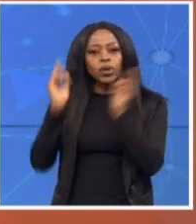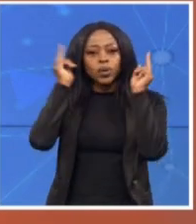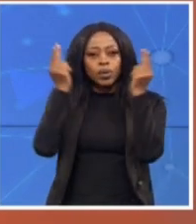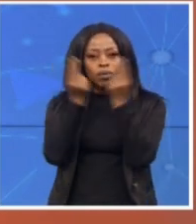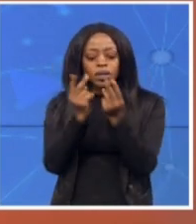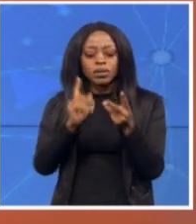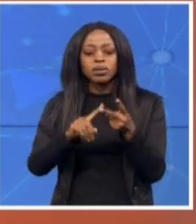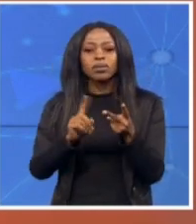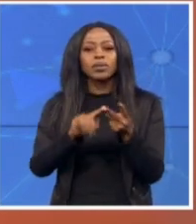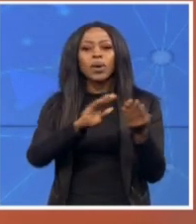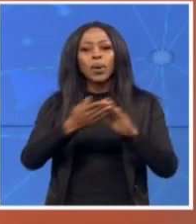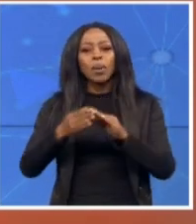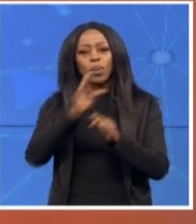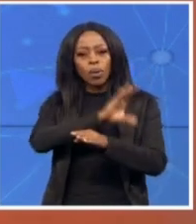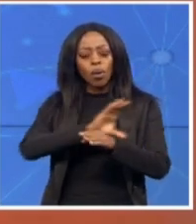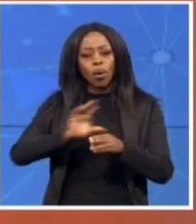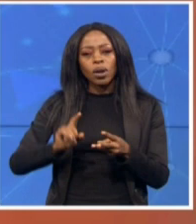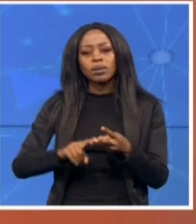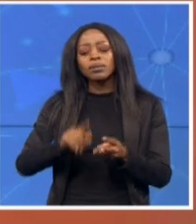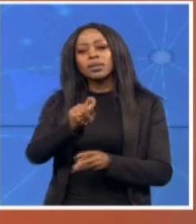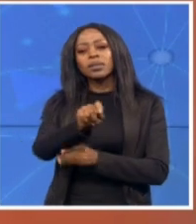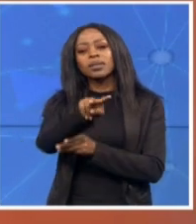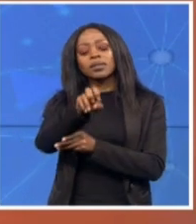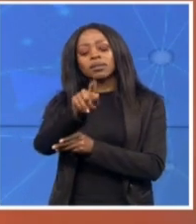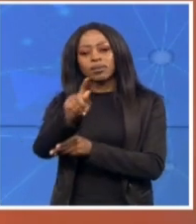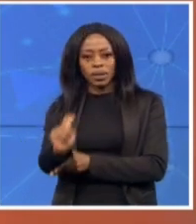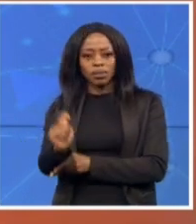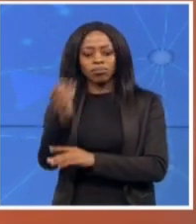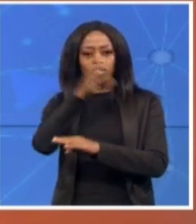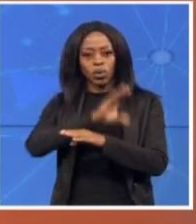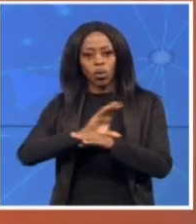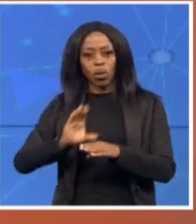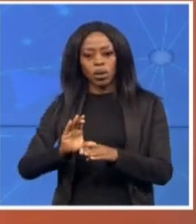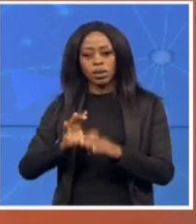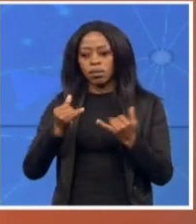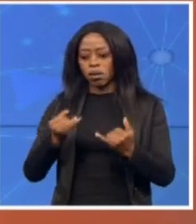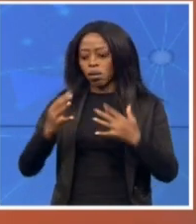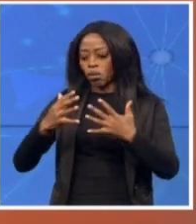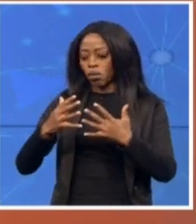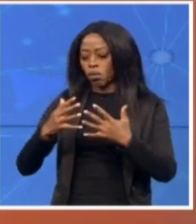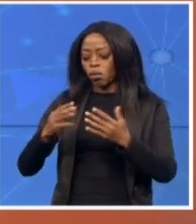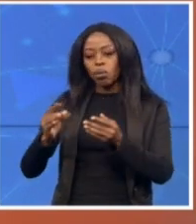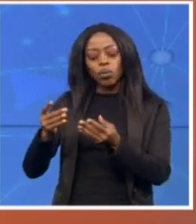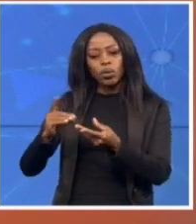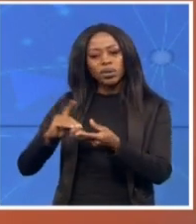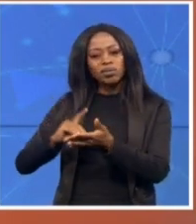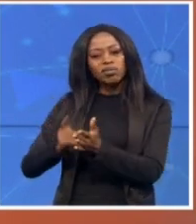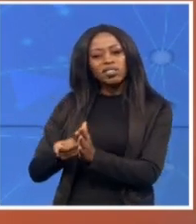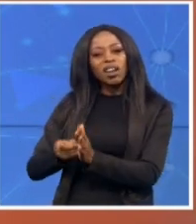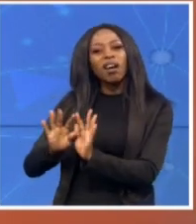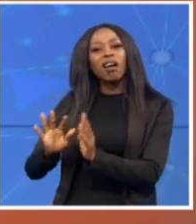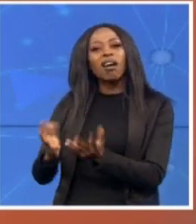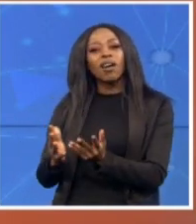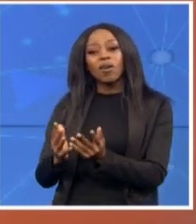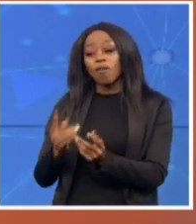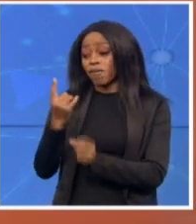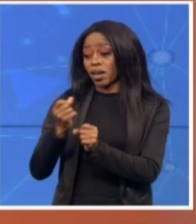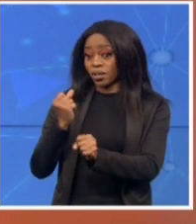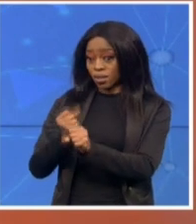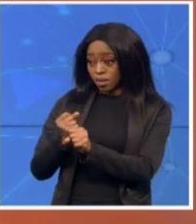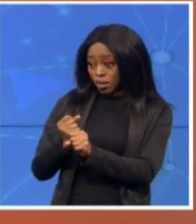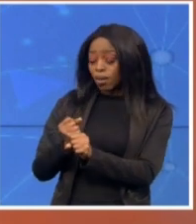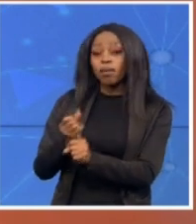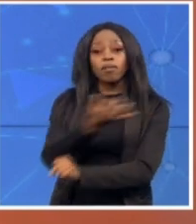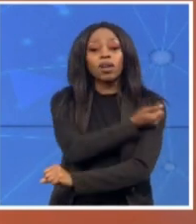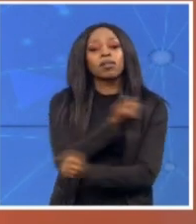colleges, how do we come up with a package, especially targeting the first years where we have the vaccine, and also we could be